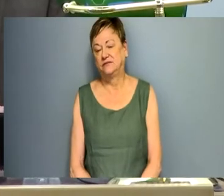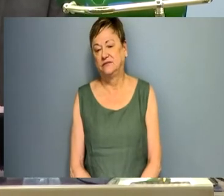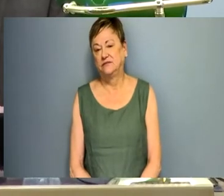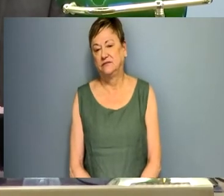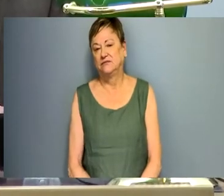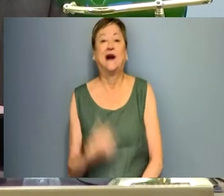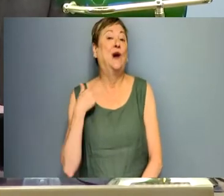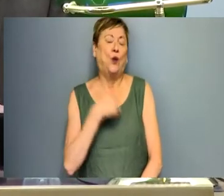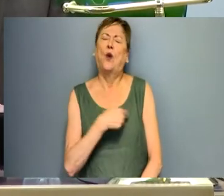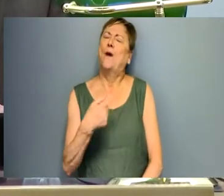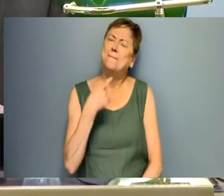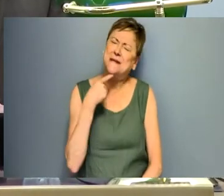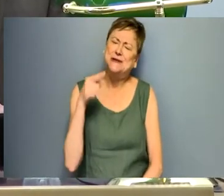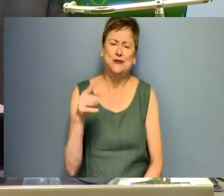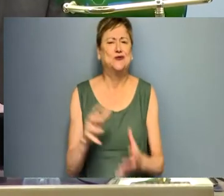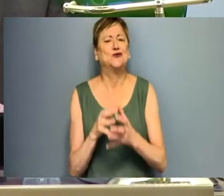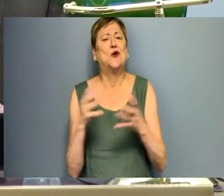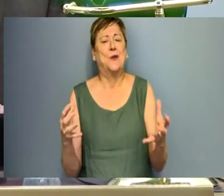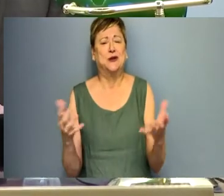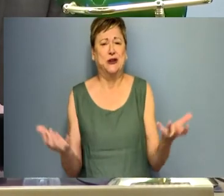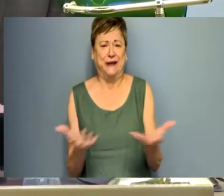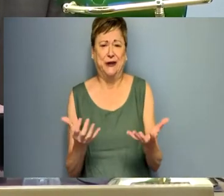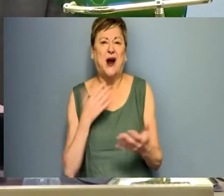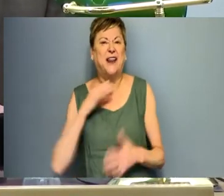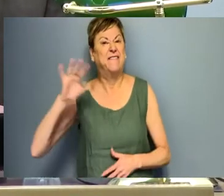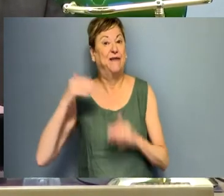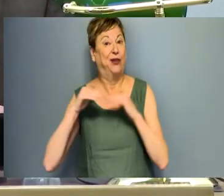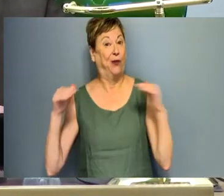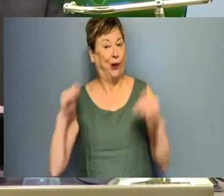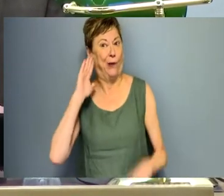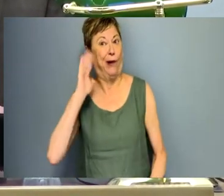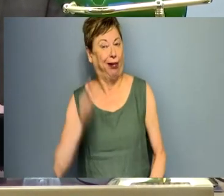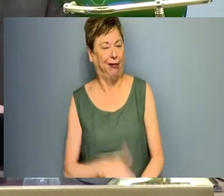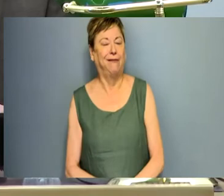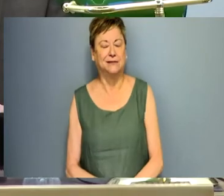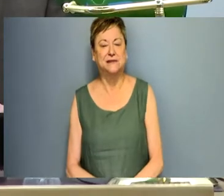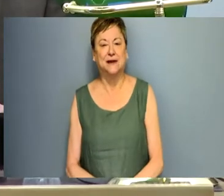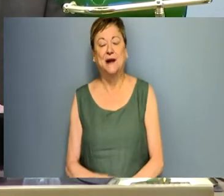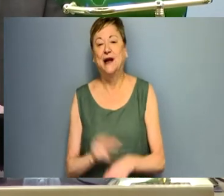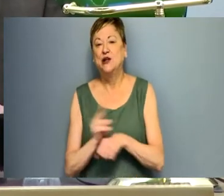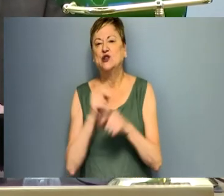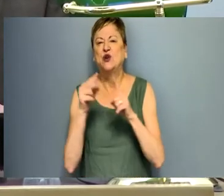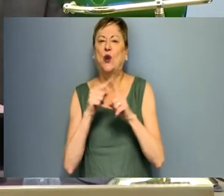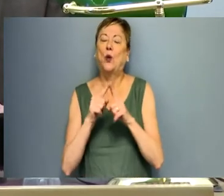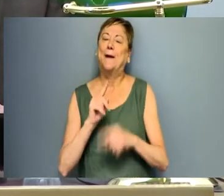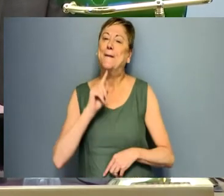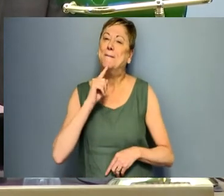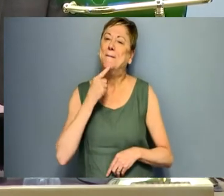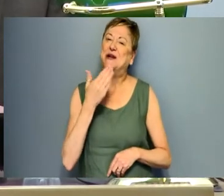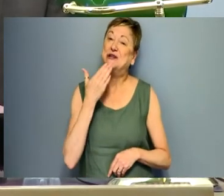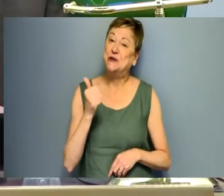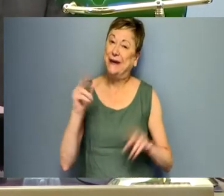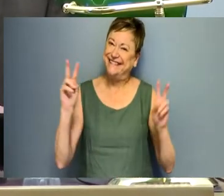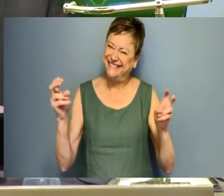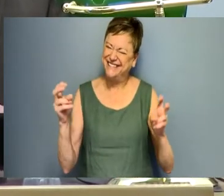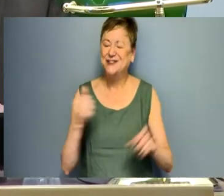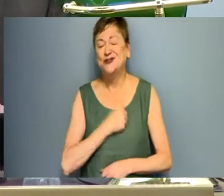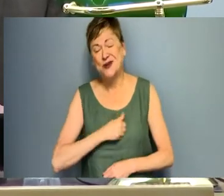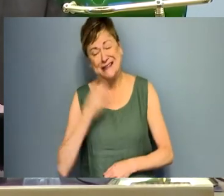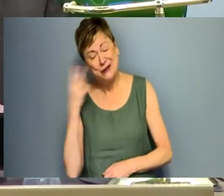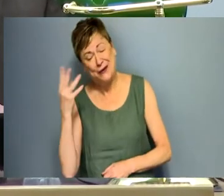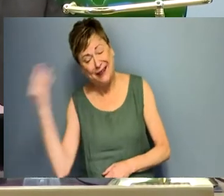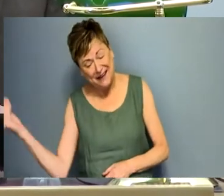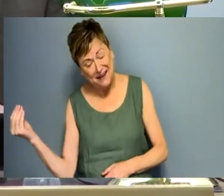We're just going to miss you so much up there on the fifth floor. But, you know, I used the word bittersweet. We're sorry to see you